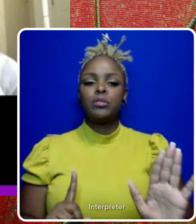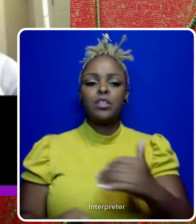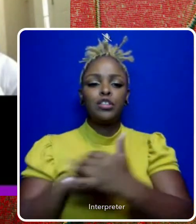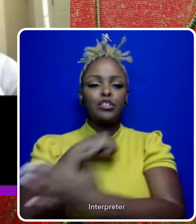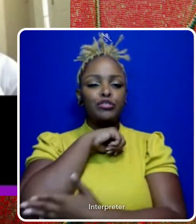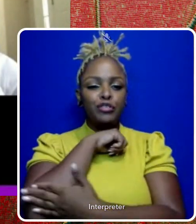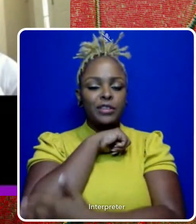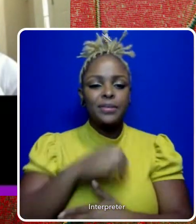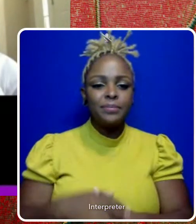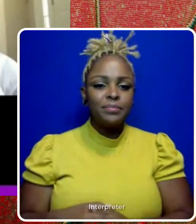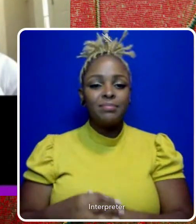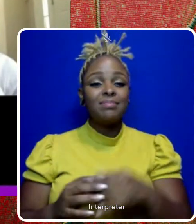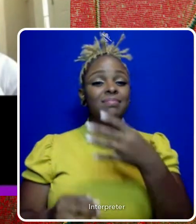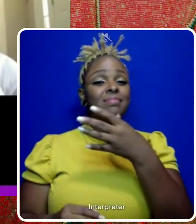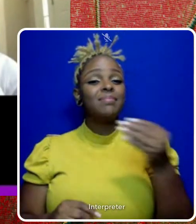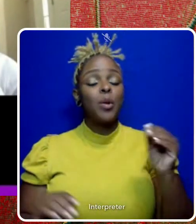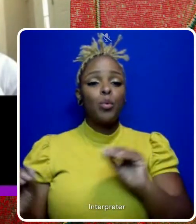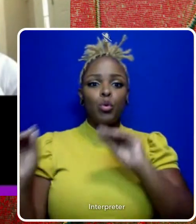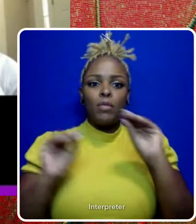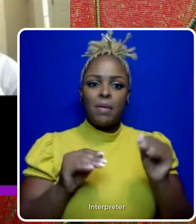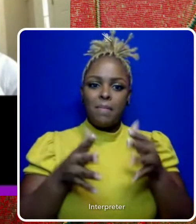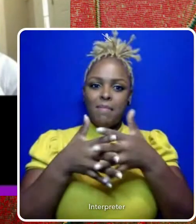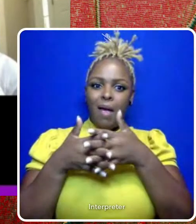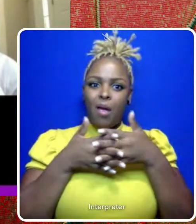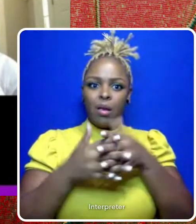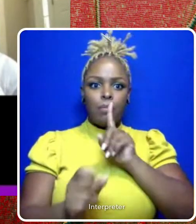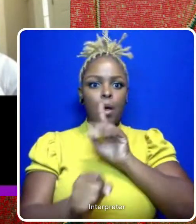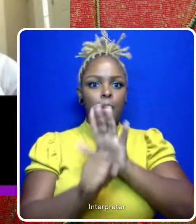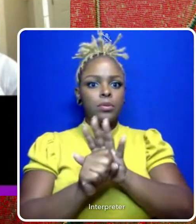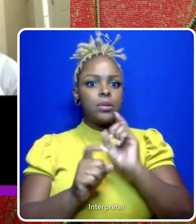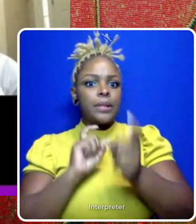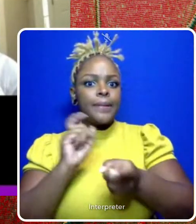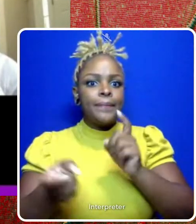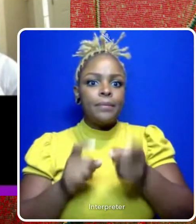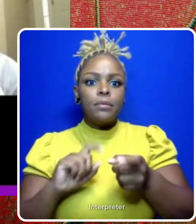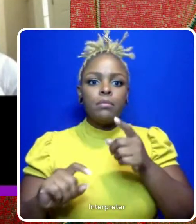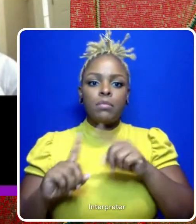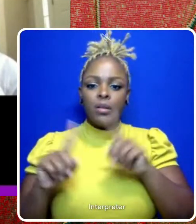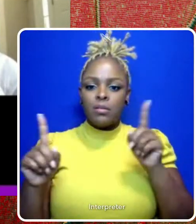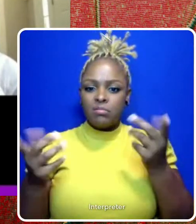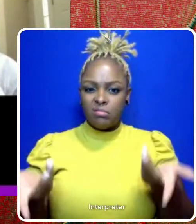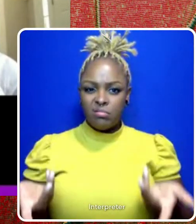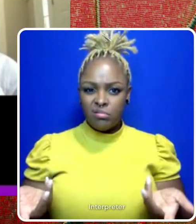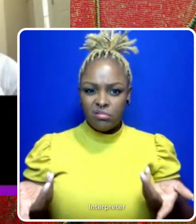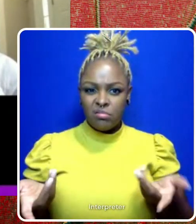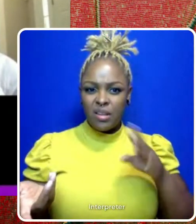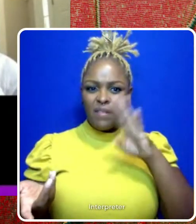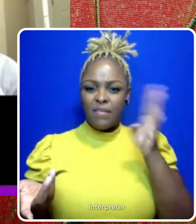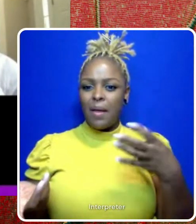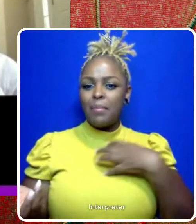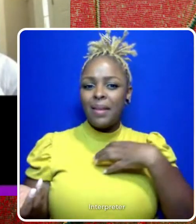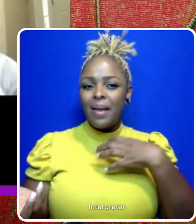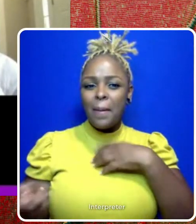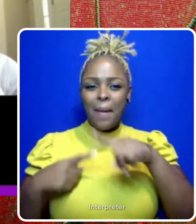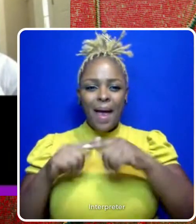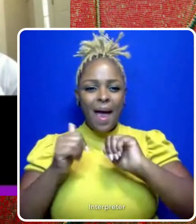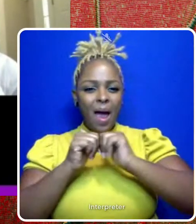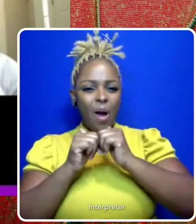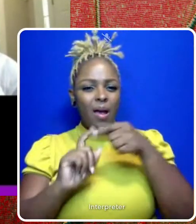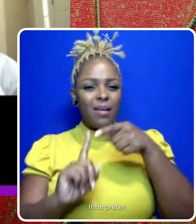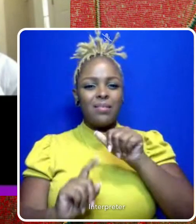American possibilities. She never complains about how they made her short, but she is so beautiful, carrying the Middle East